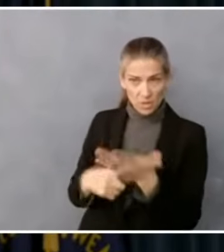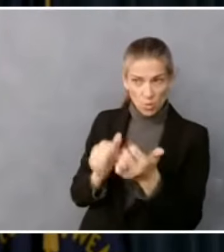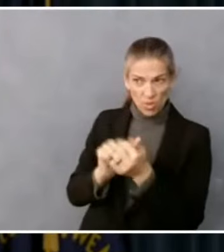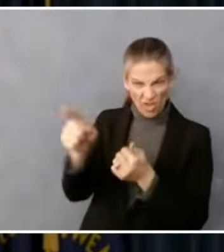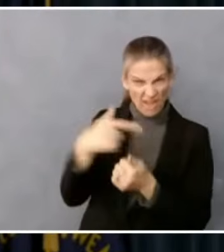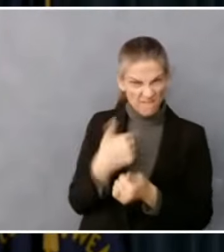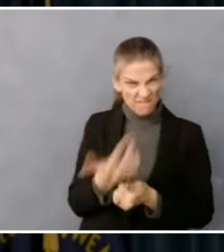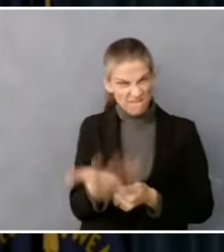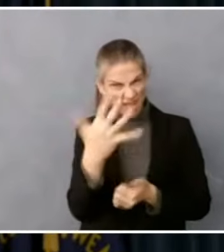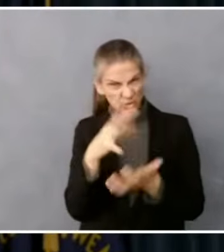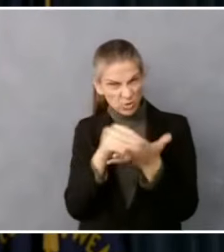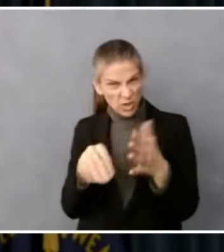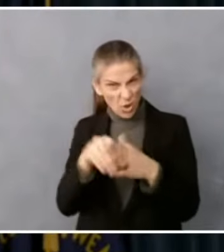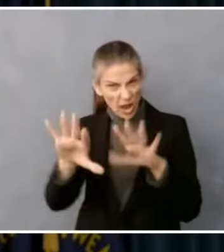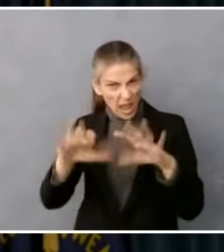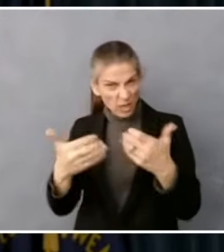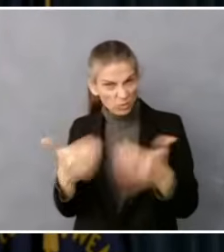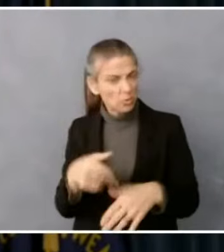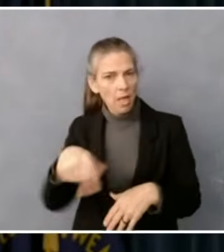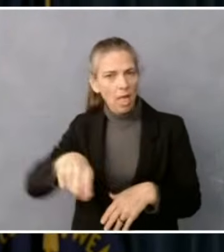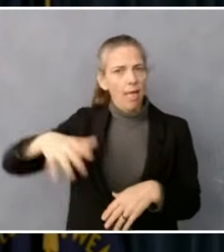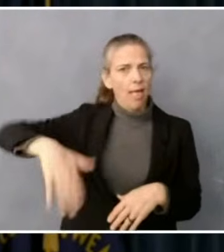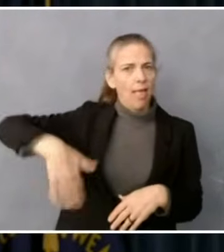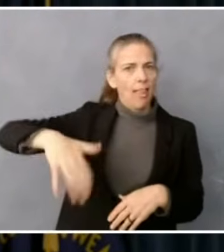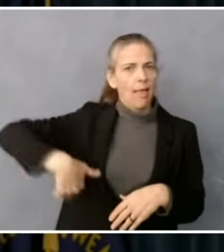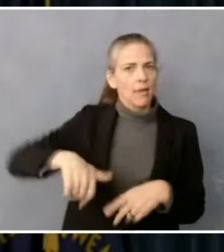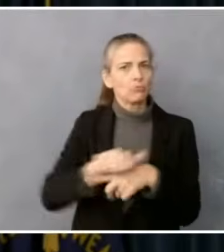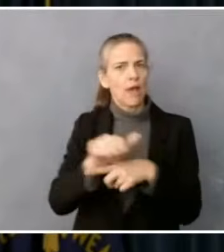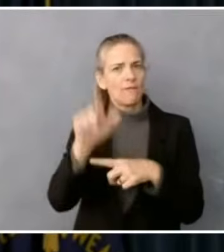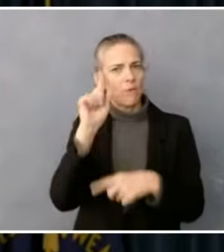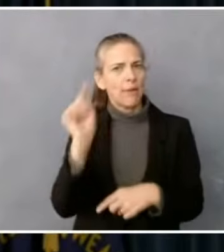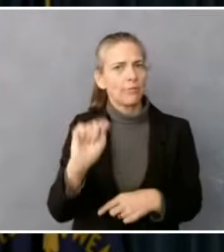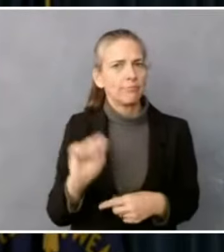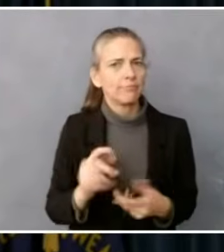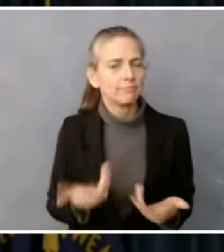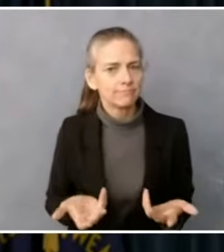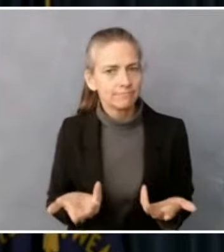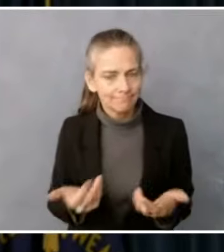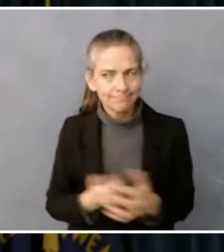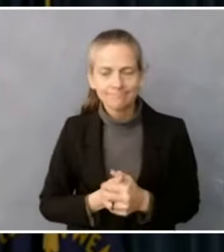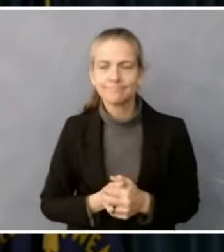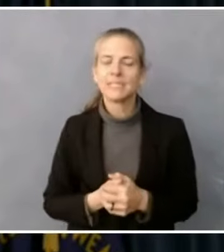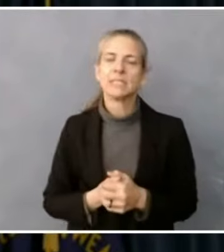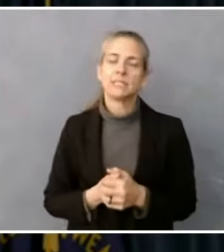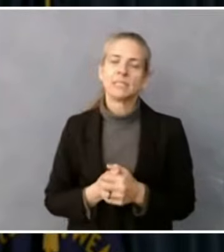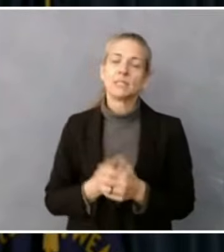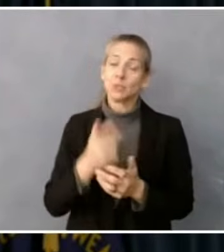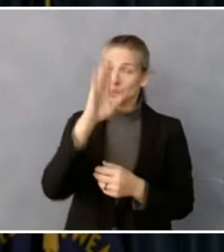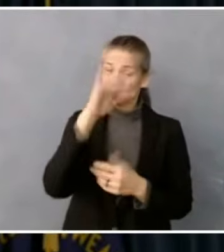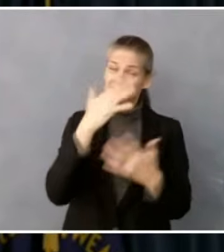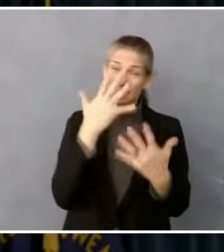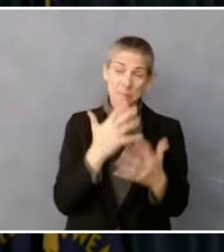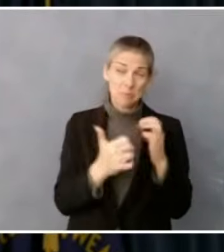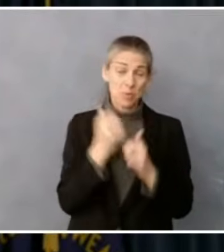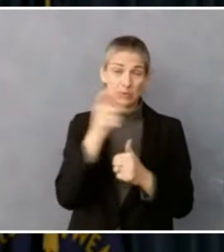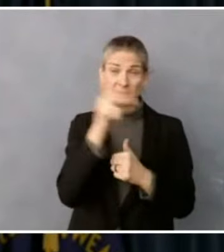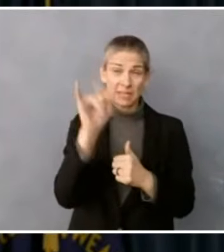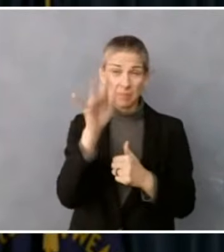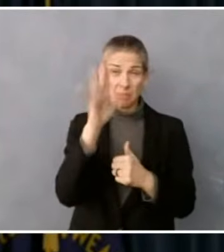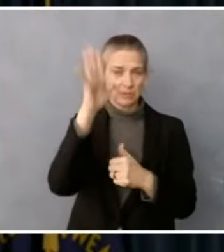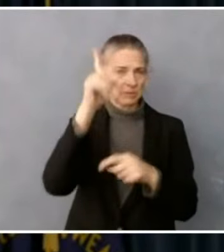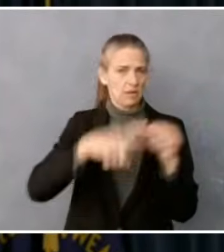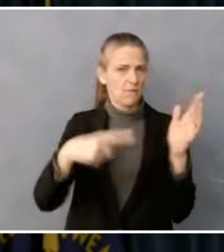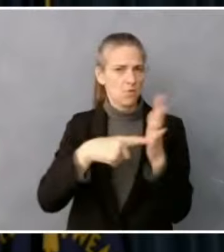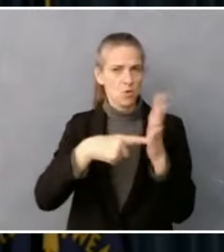students in her class that weren't potty trained. And sadly, most Kentucky parents can't afford pre-K before that kindergarten